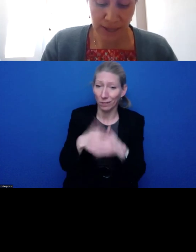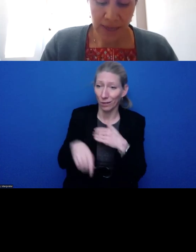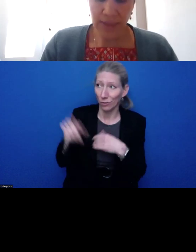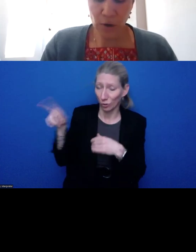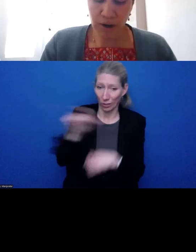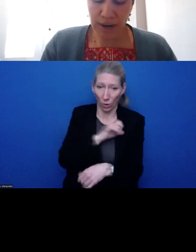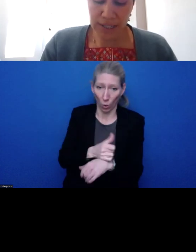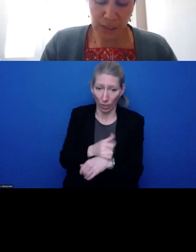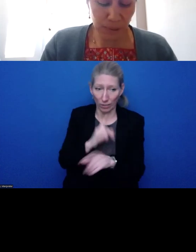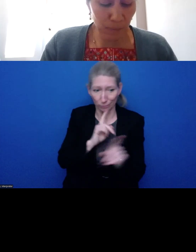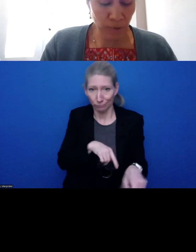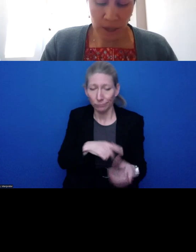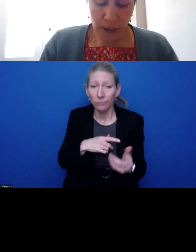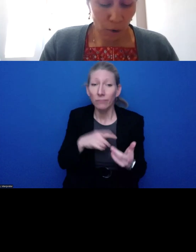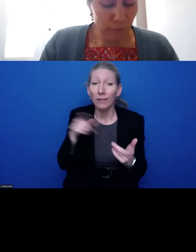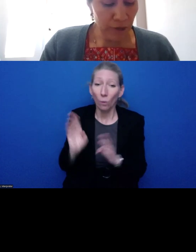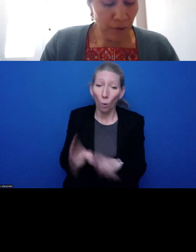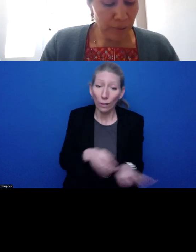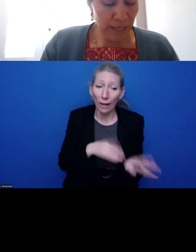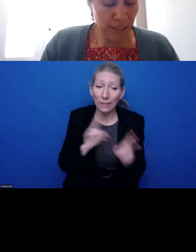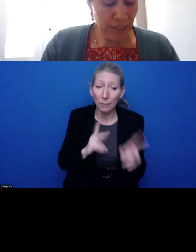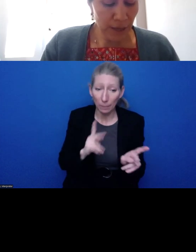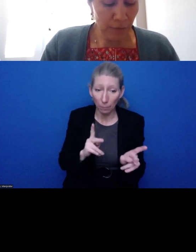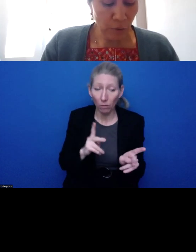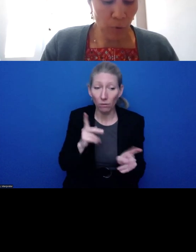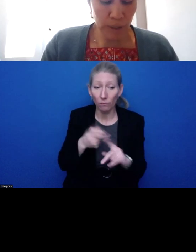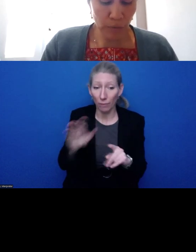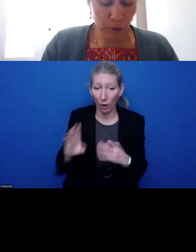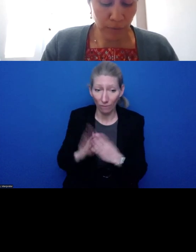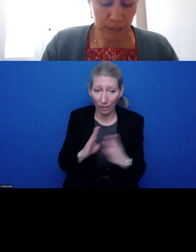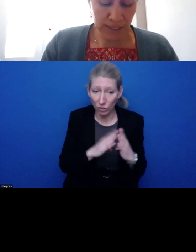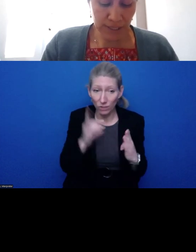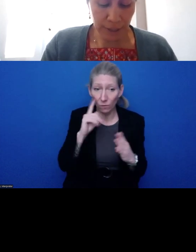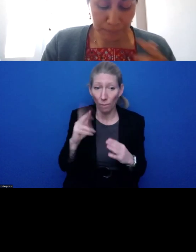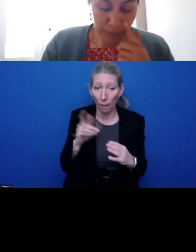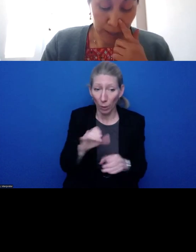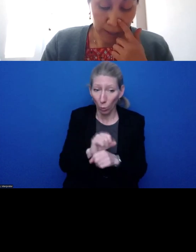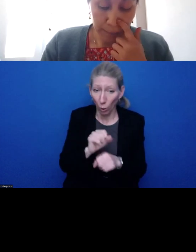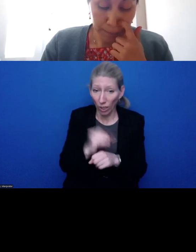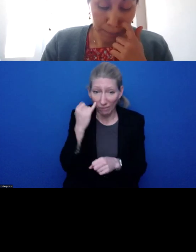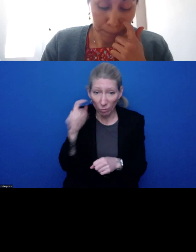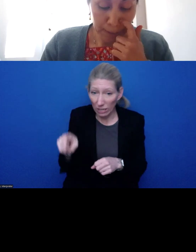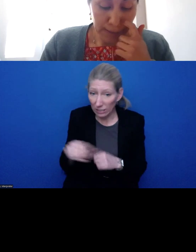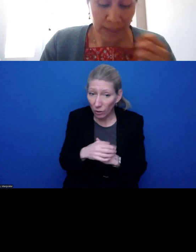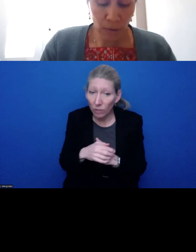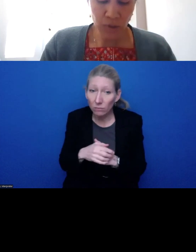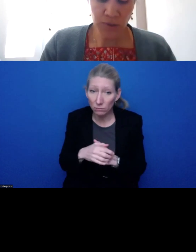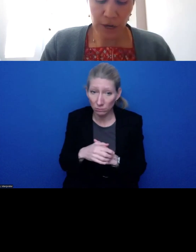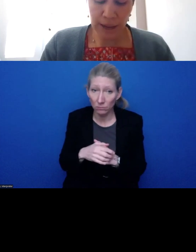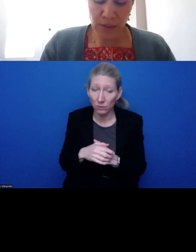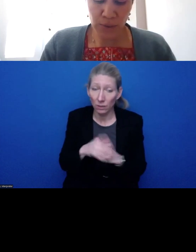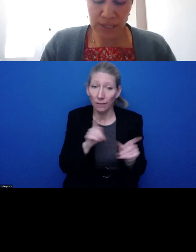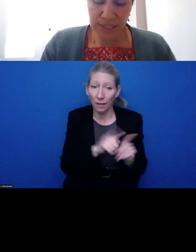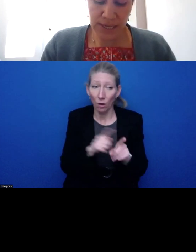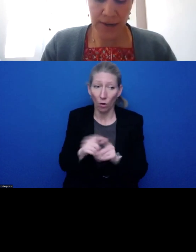authorities. They organized the peoples of their villages for public work when necessary. They also